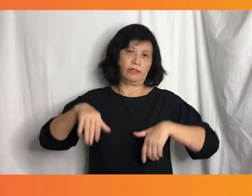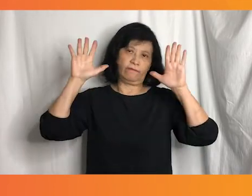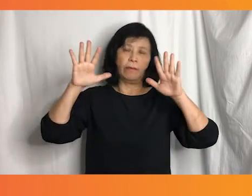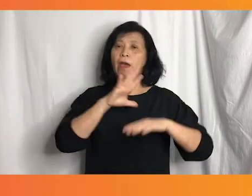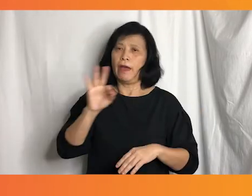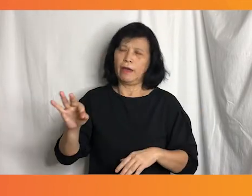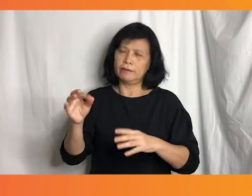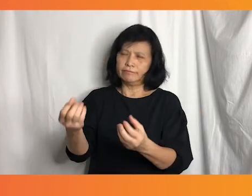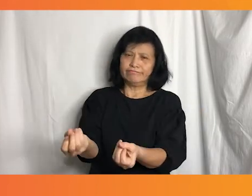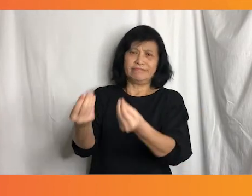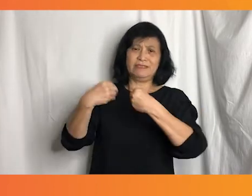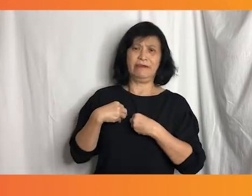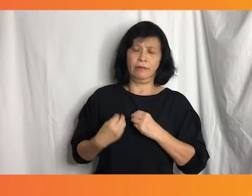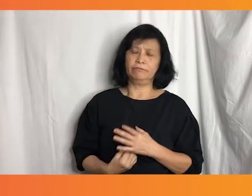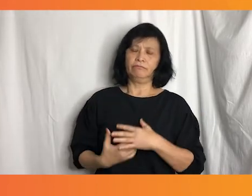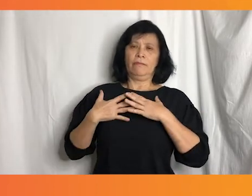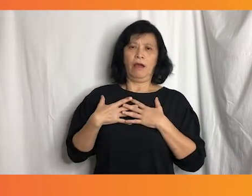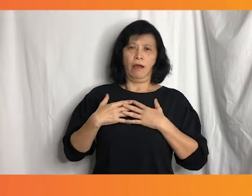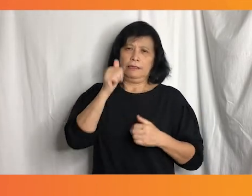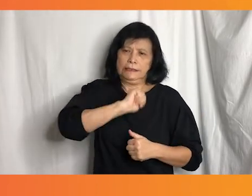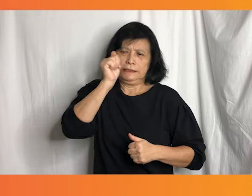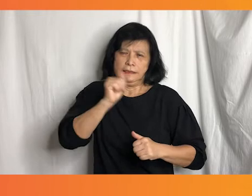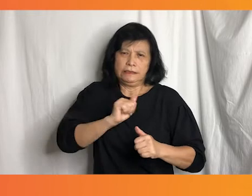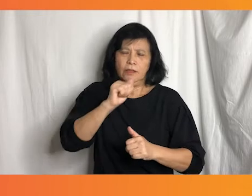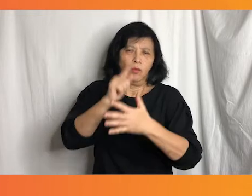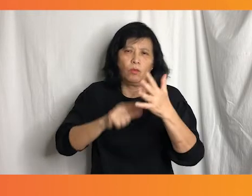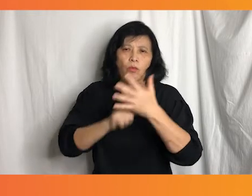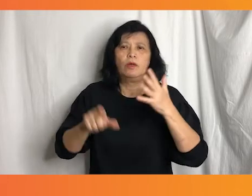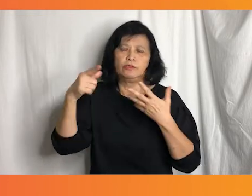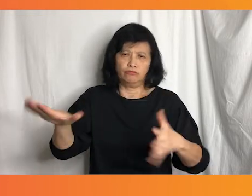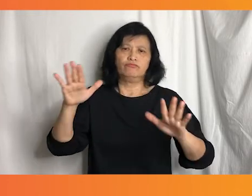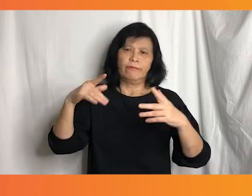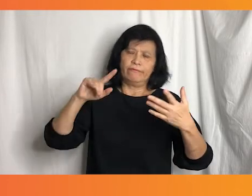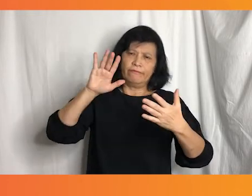actually inspired her to persevere in everything that she does, in the encounters that she has.